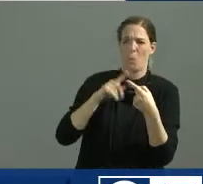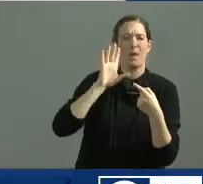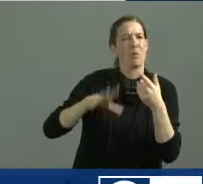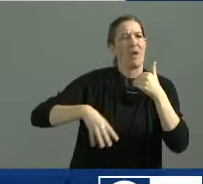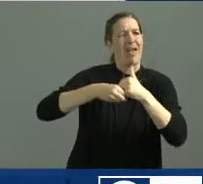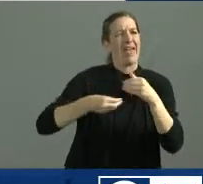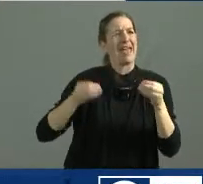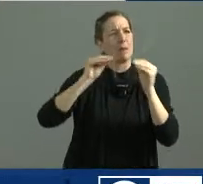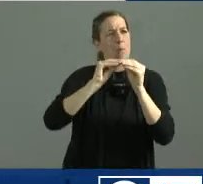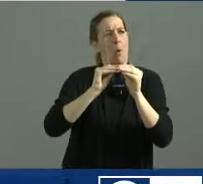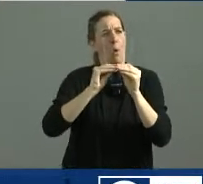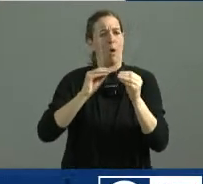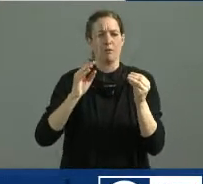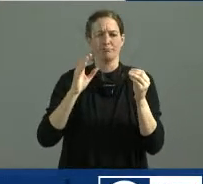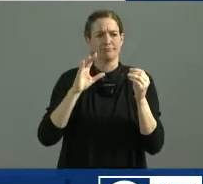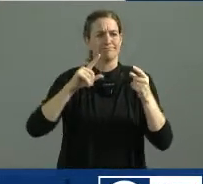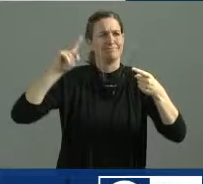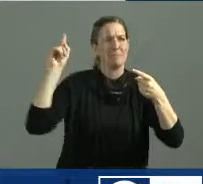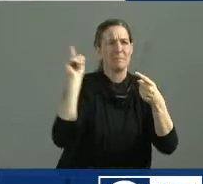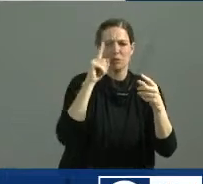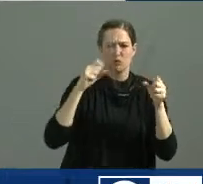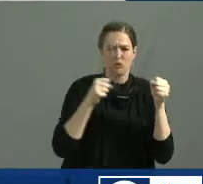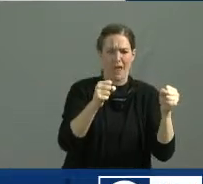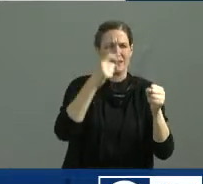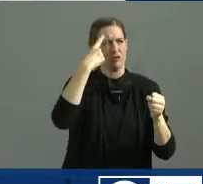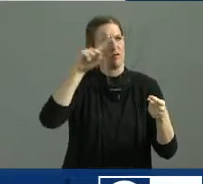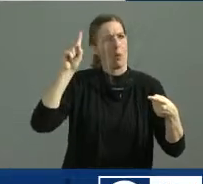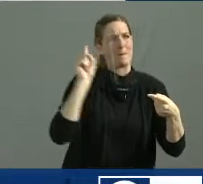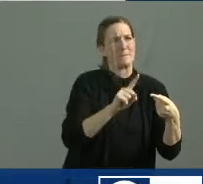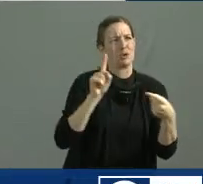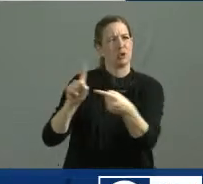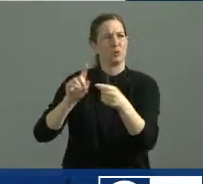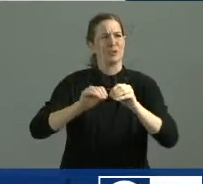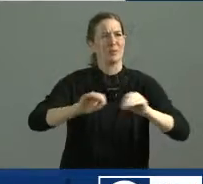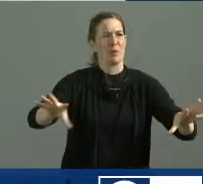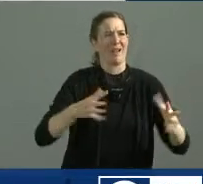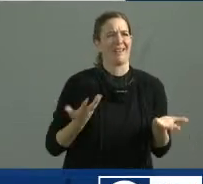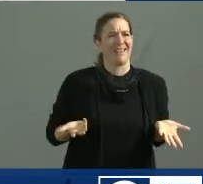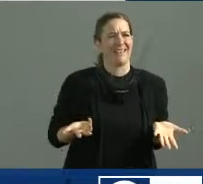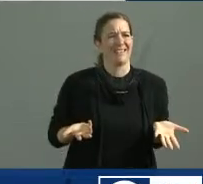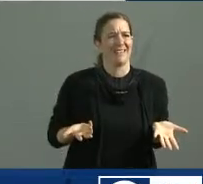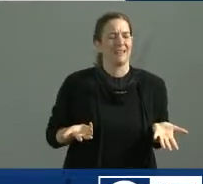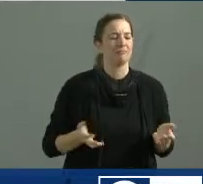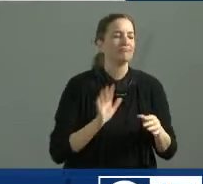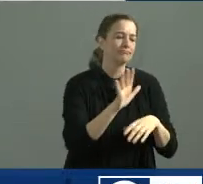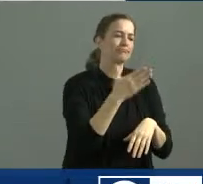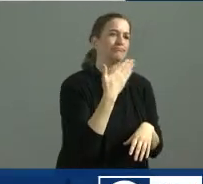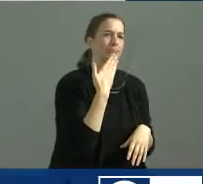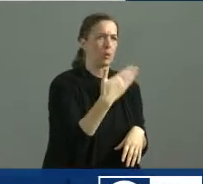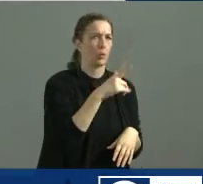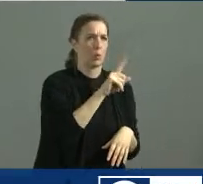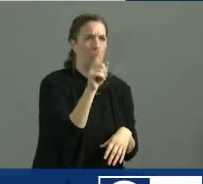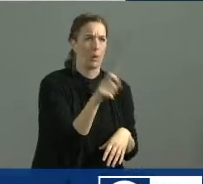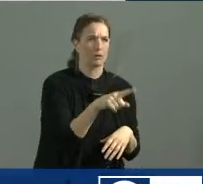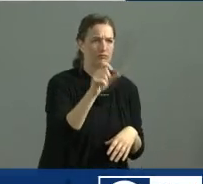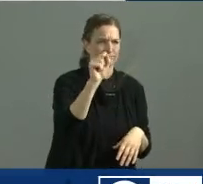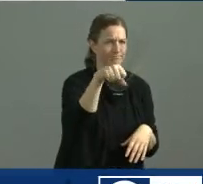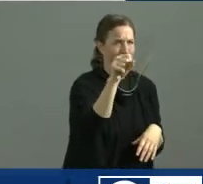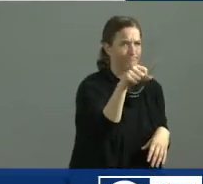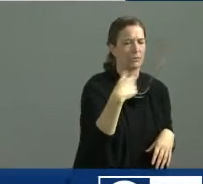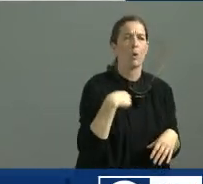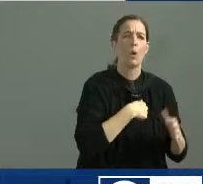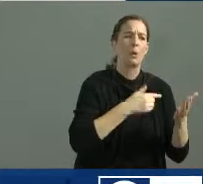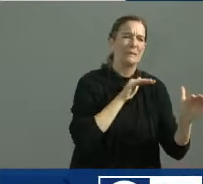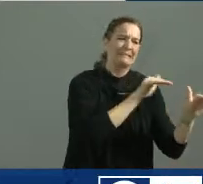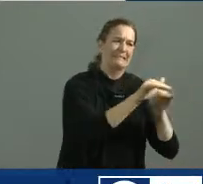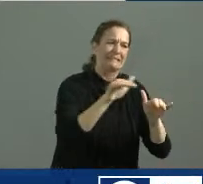So that's a great question, and thanks, Howie. I think, as we're looking, what we need people to do is to actually follow the